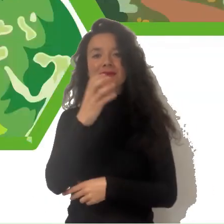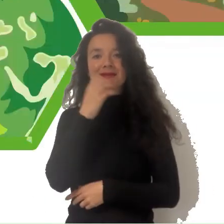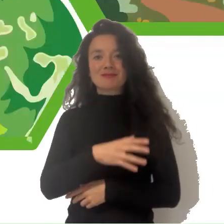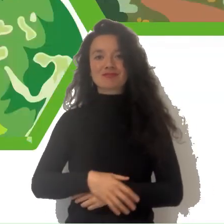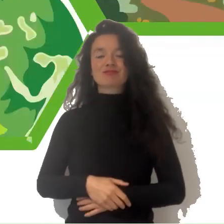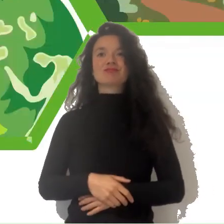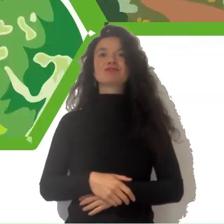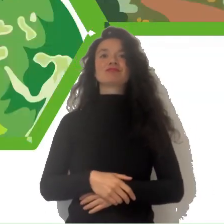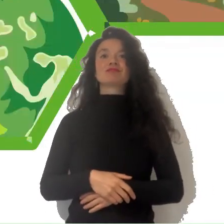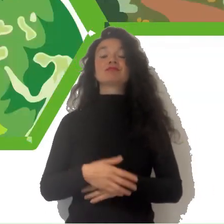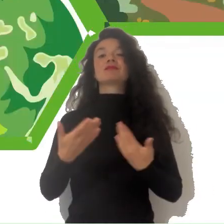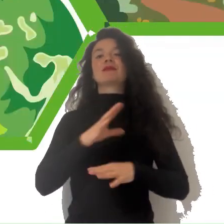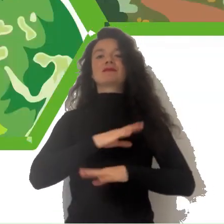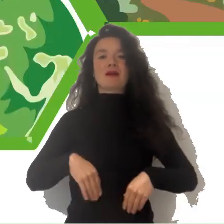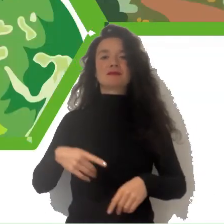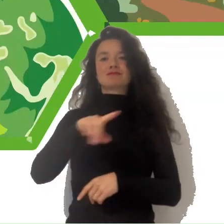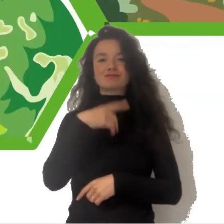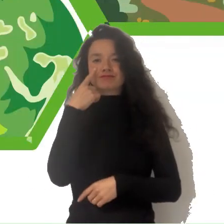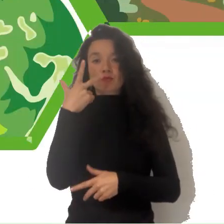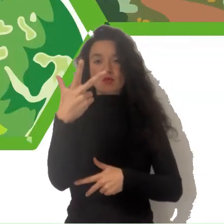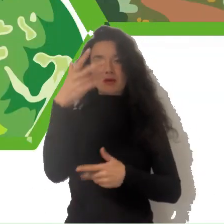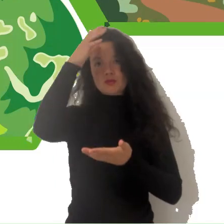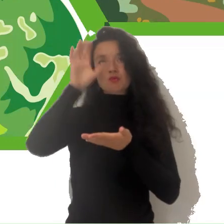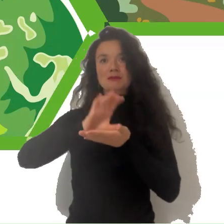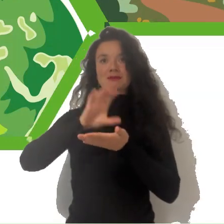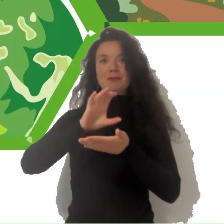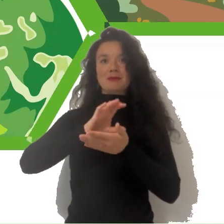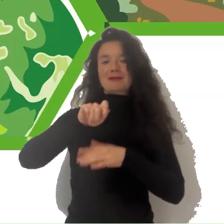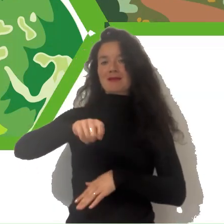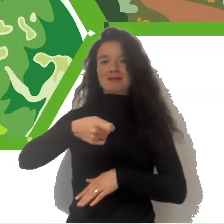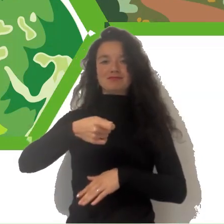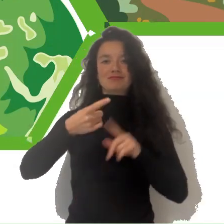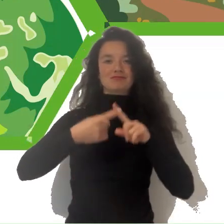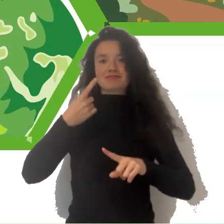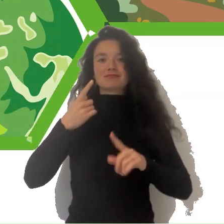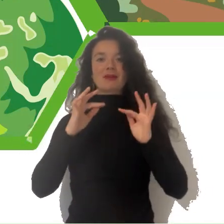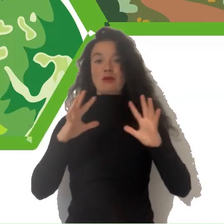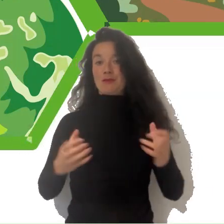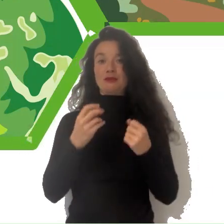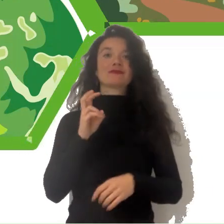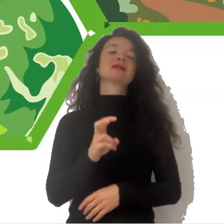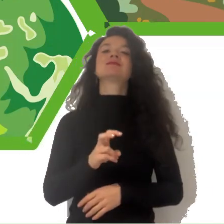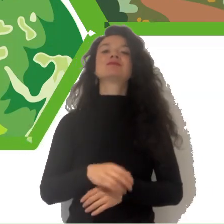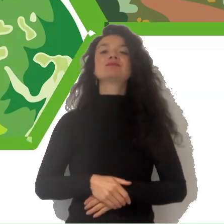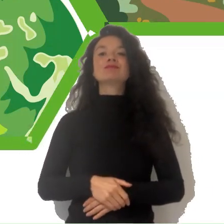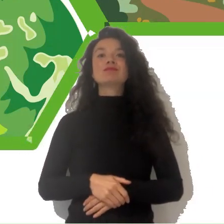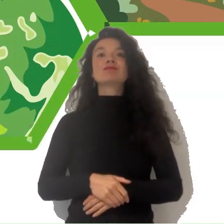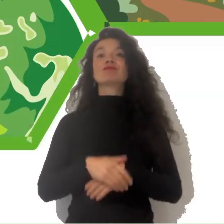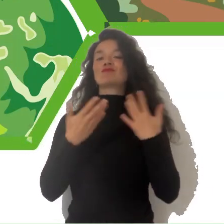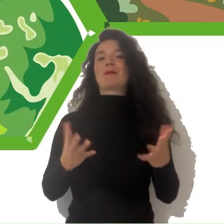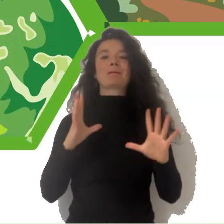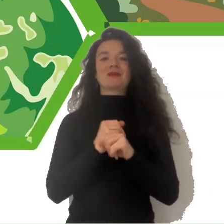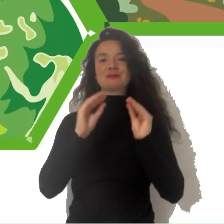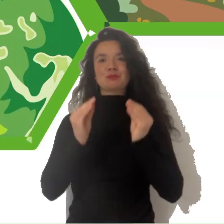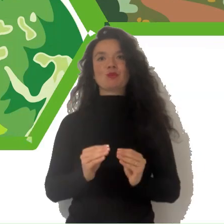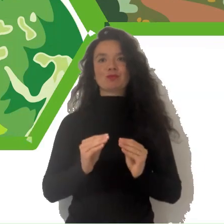Here is a short description of today's topic. The aim of this topic is simple but very important. It wants to help